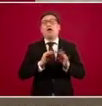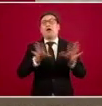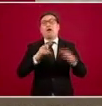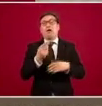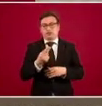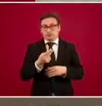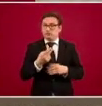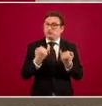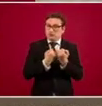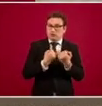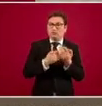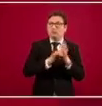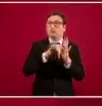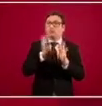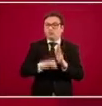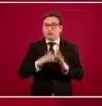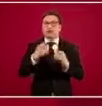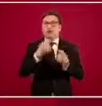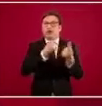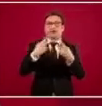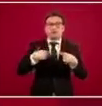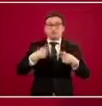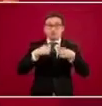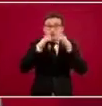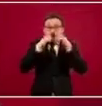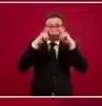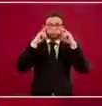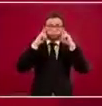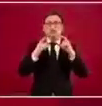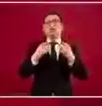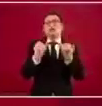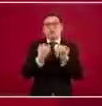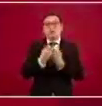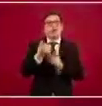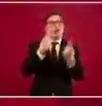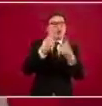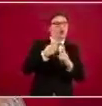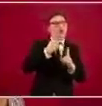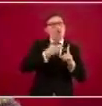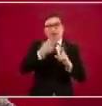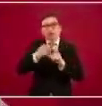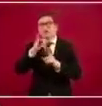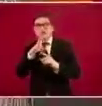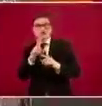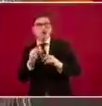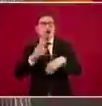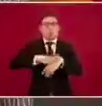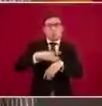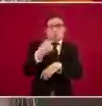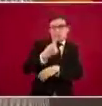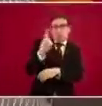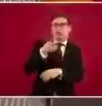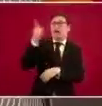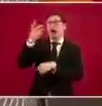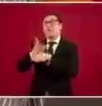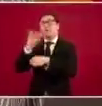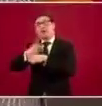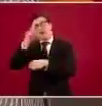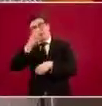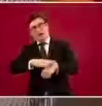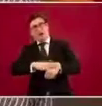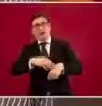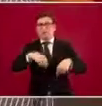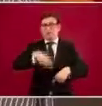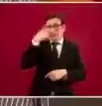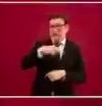so we have to be precautious. Now, talking about the mask, for example, the mask topic, this